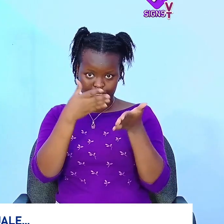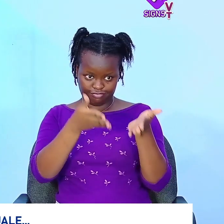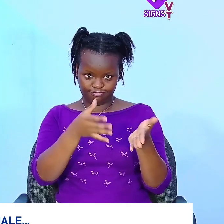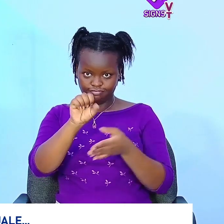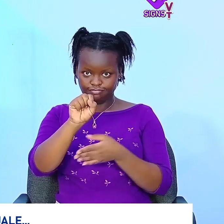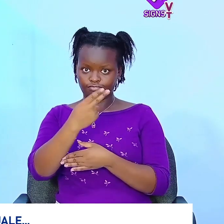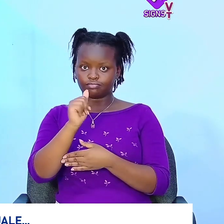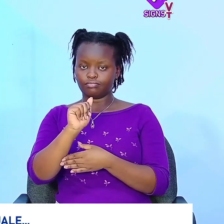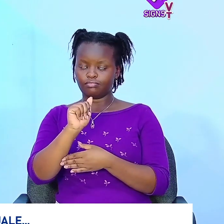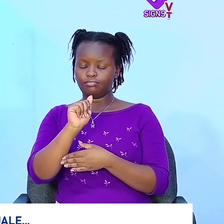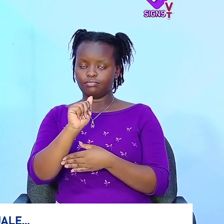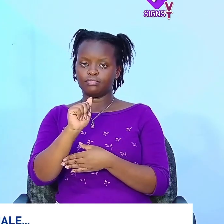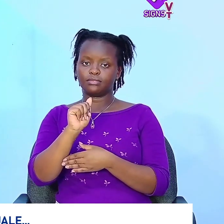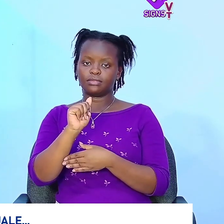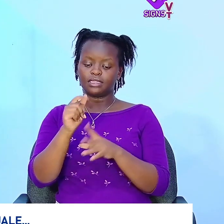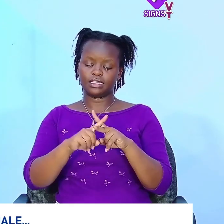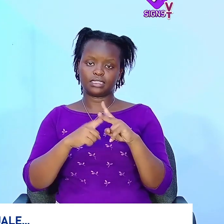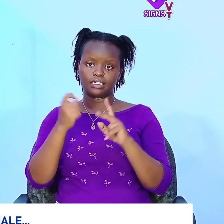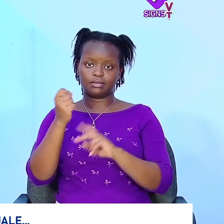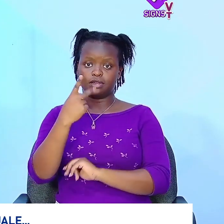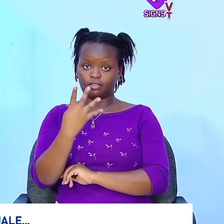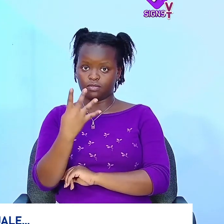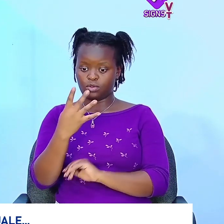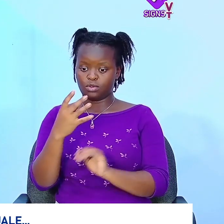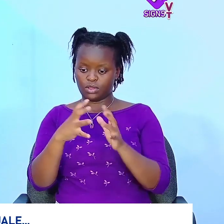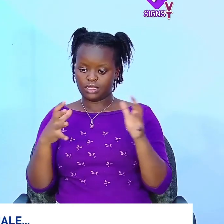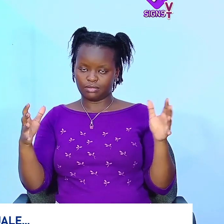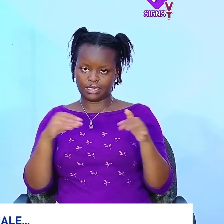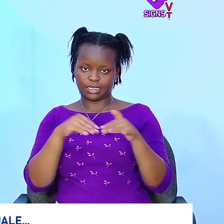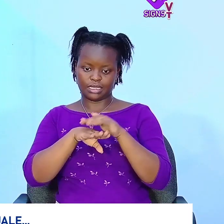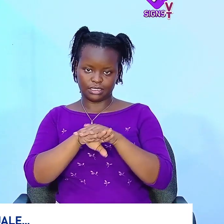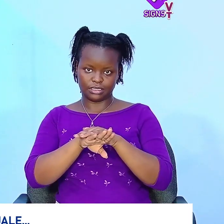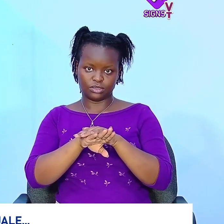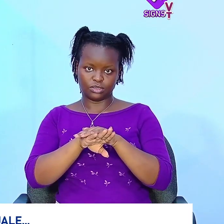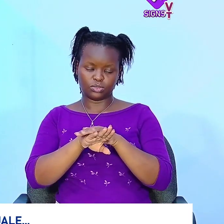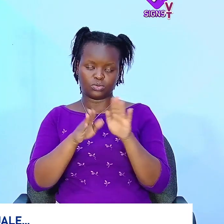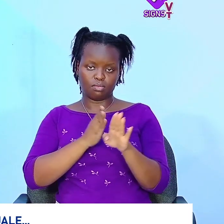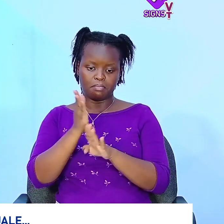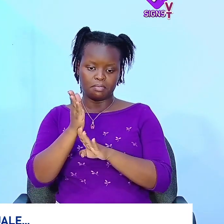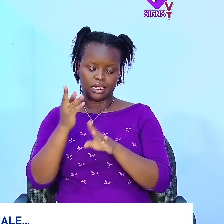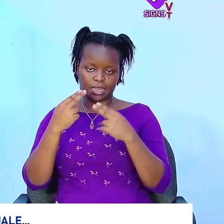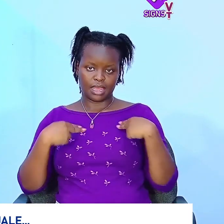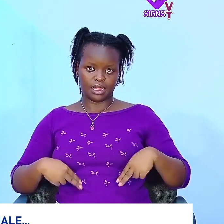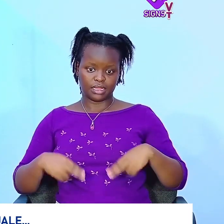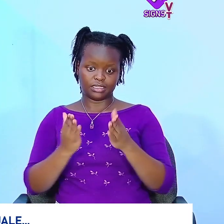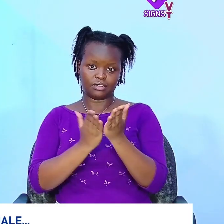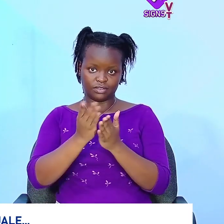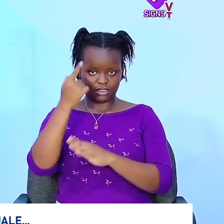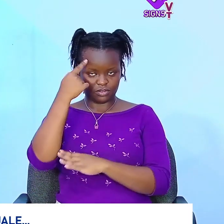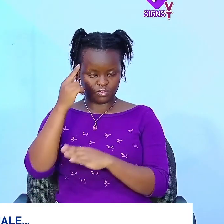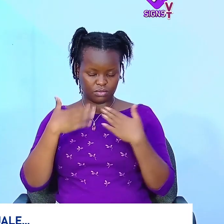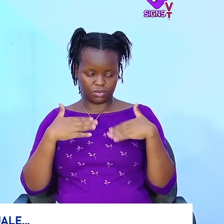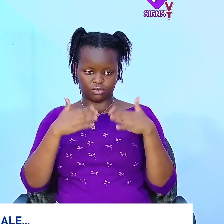the SHA scheme starting April, expanding access to essential health services for frontline